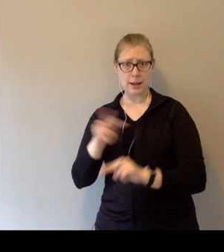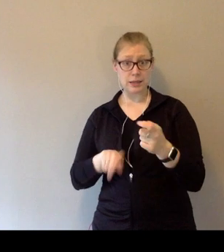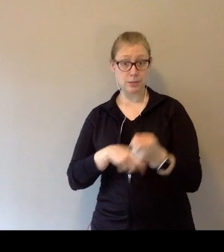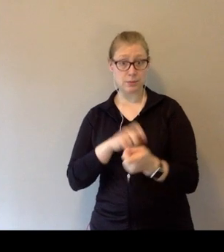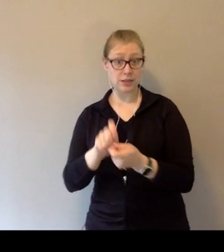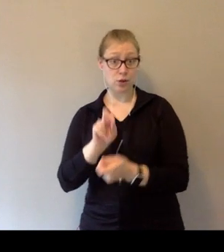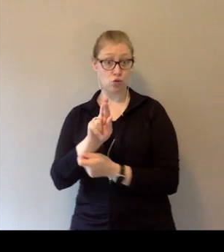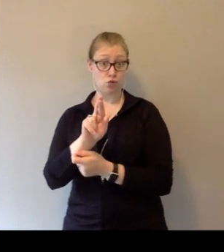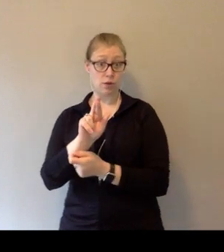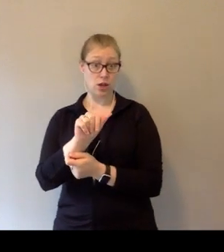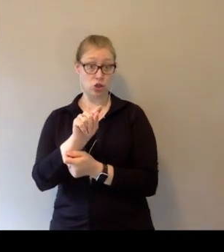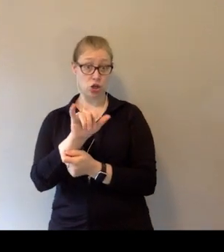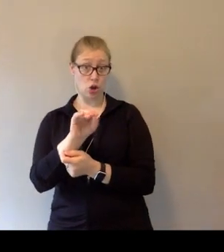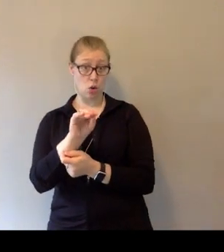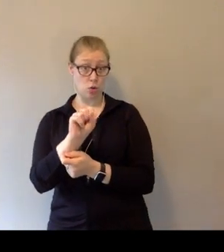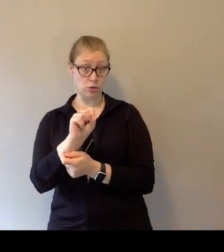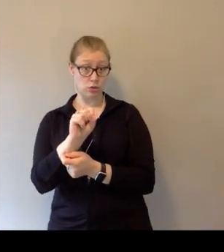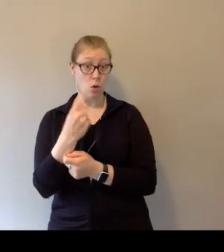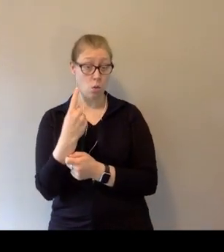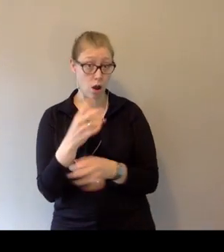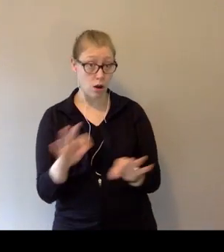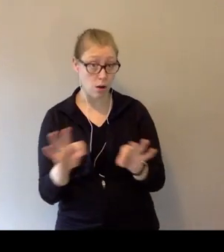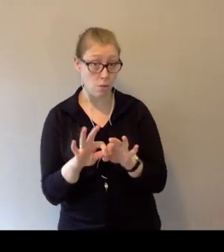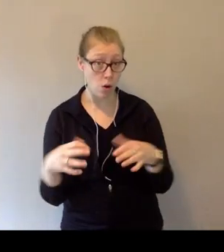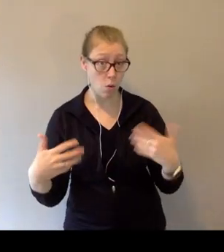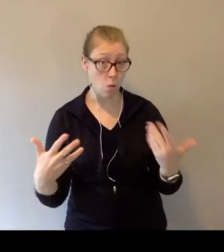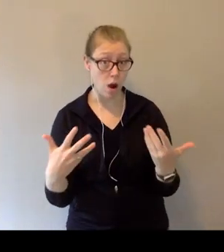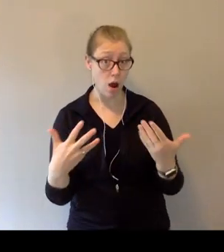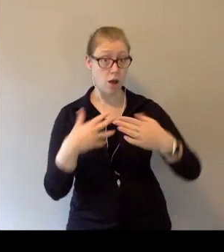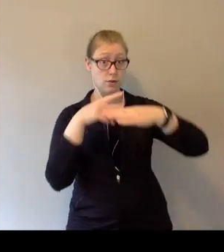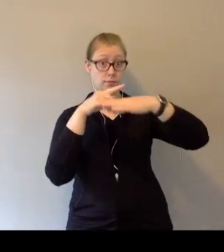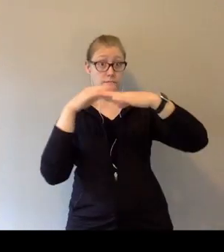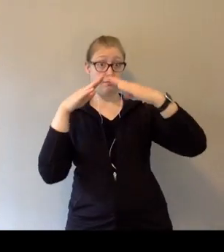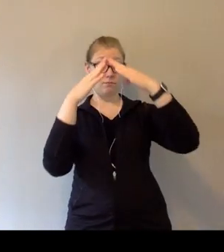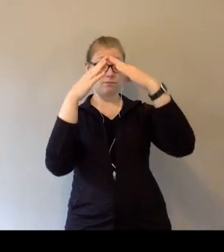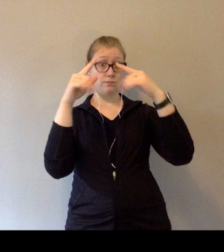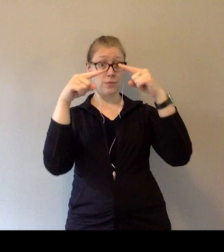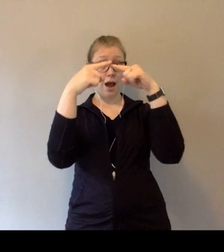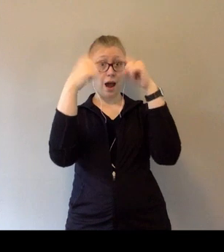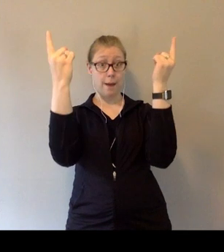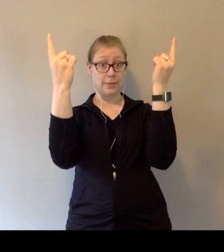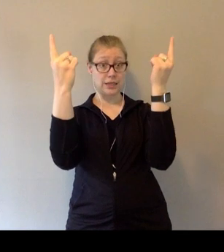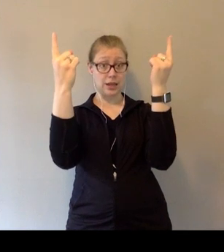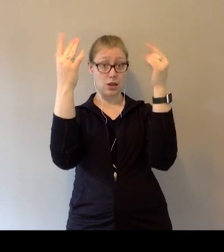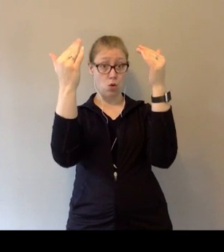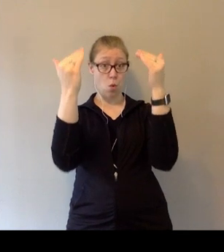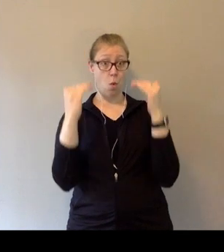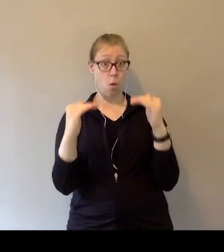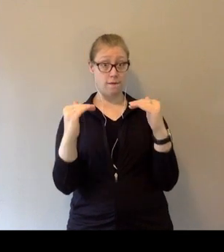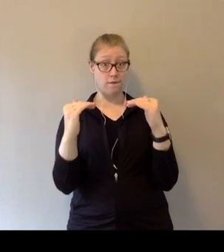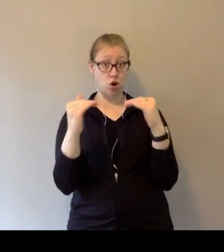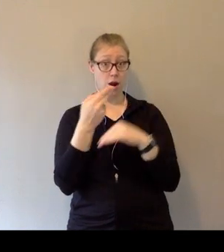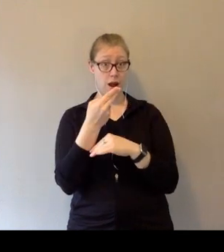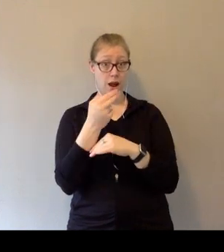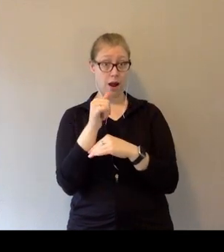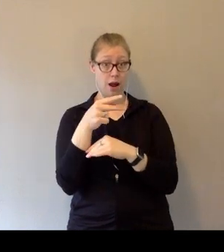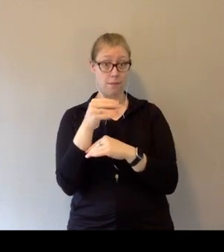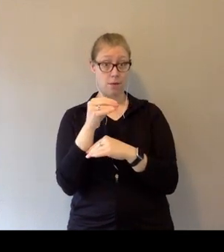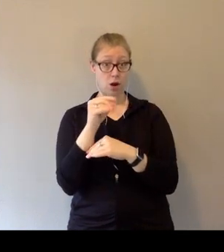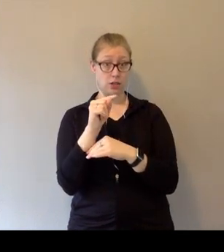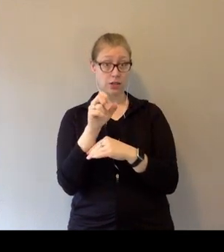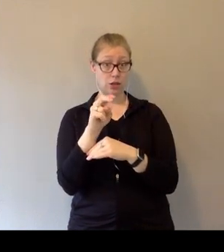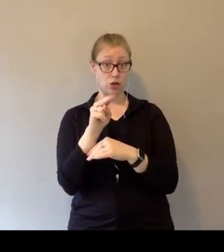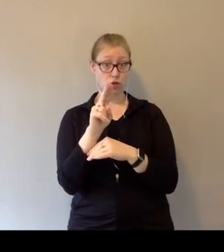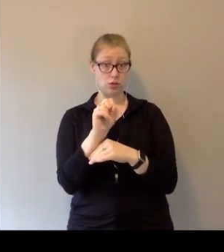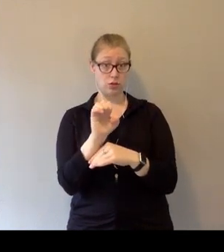ratio that was important was the ratio that was opposite over hypotenuse. Okay, so for example, if I